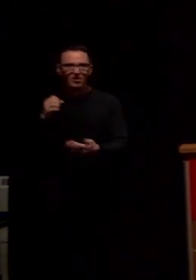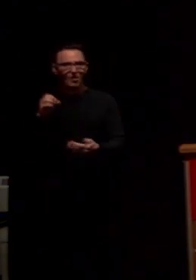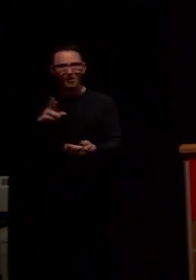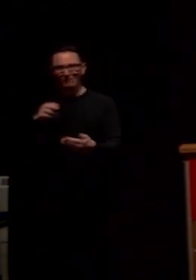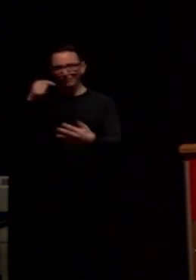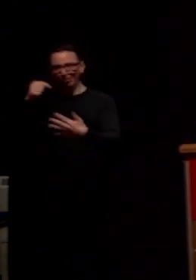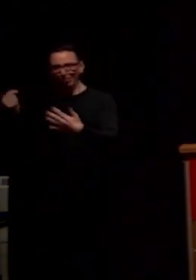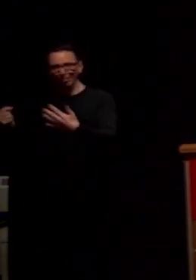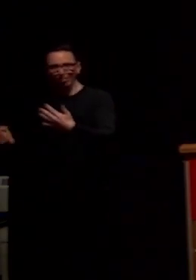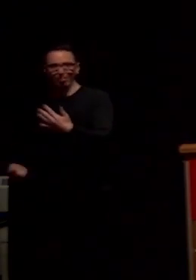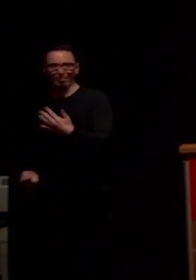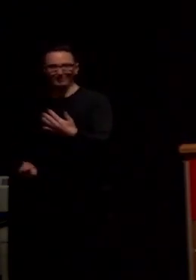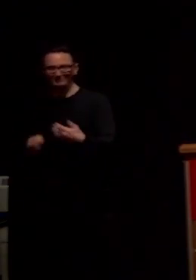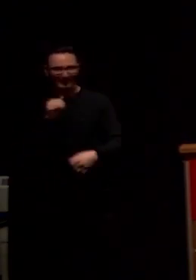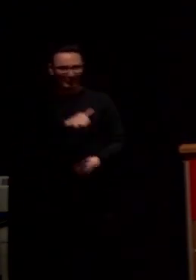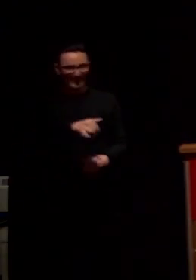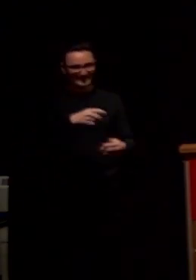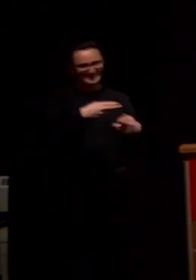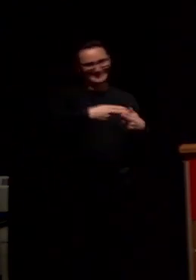solution.